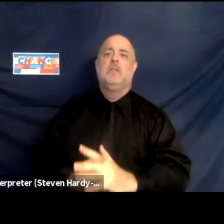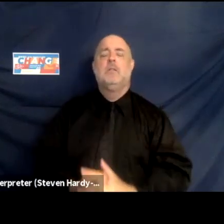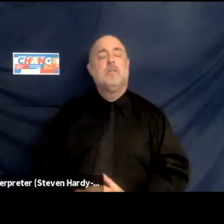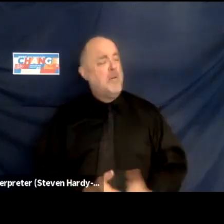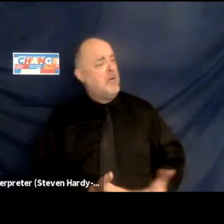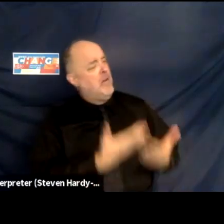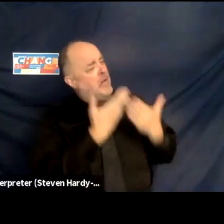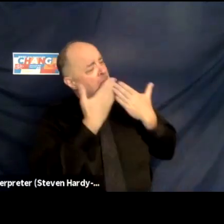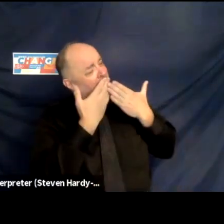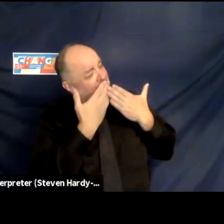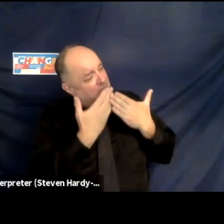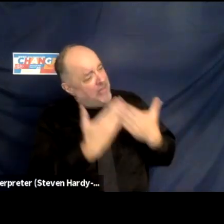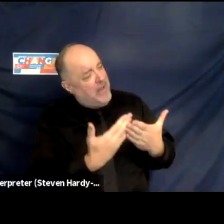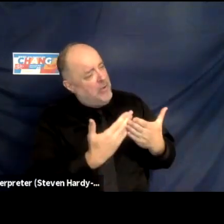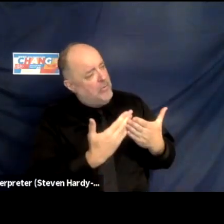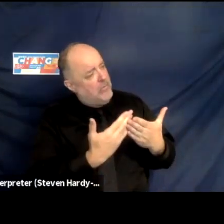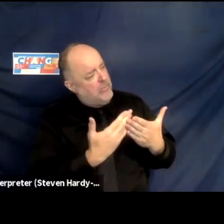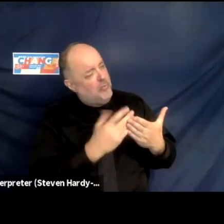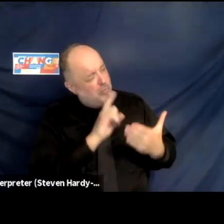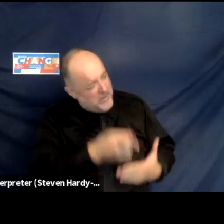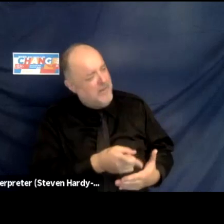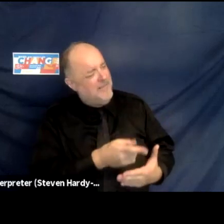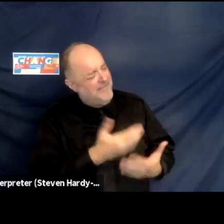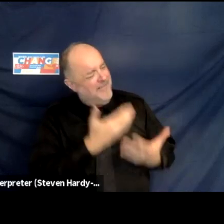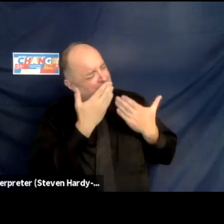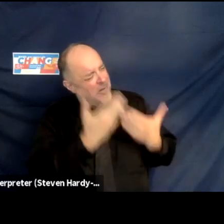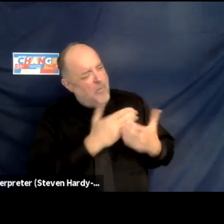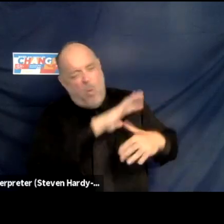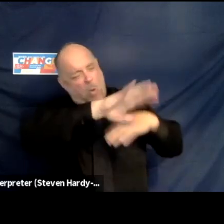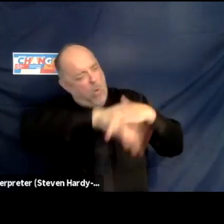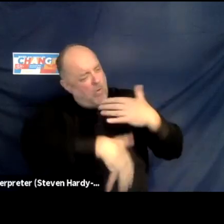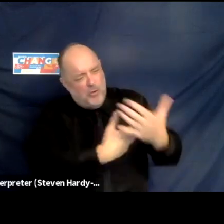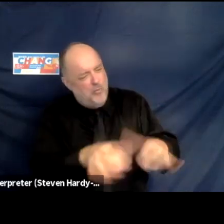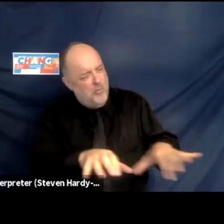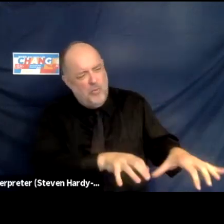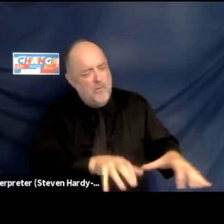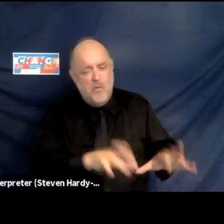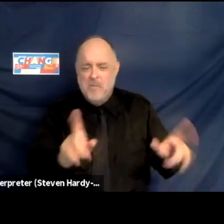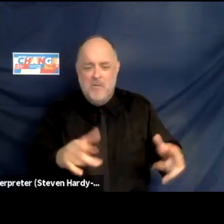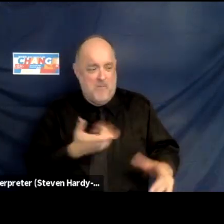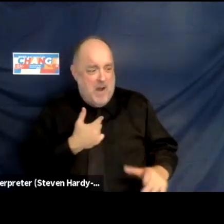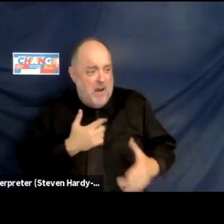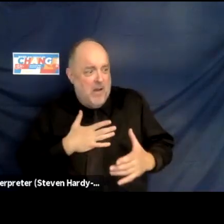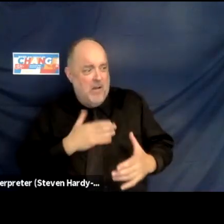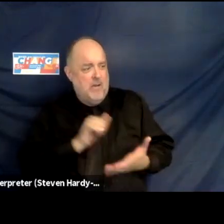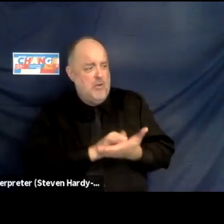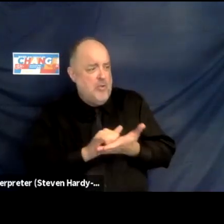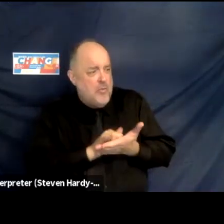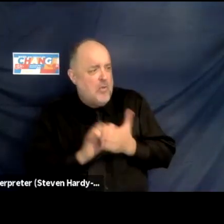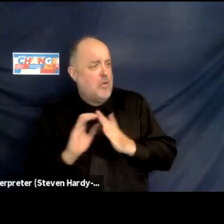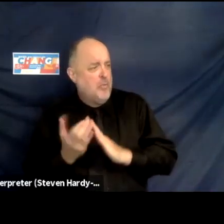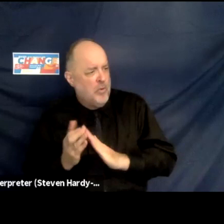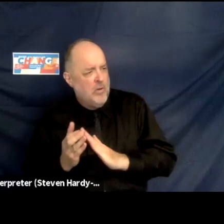really for all you do for people across my district and for